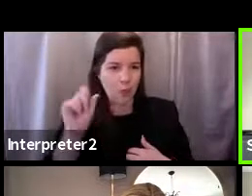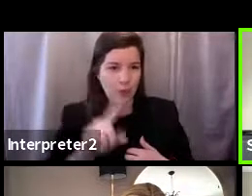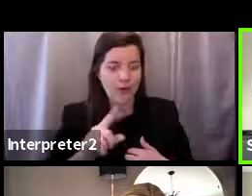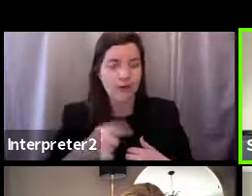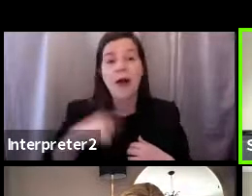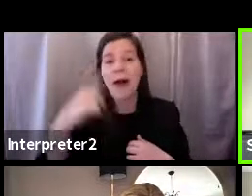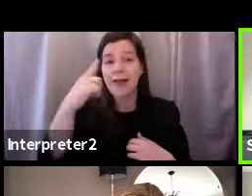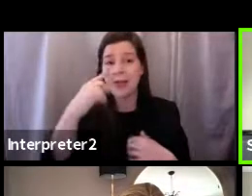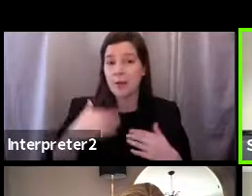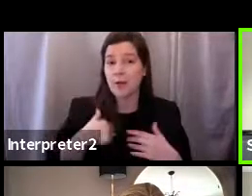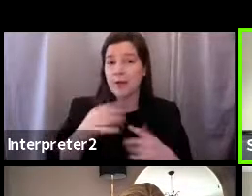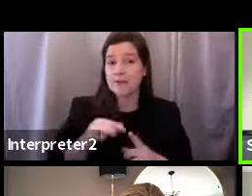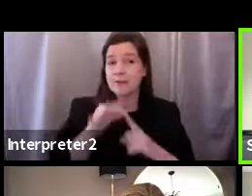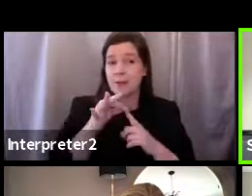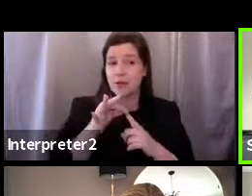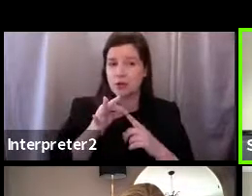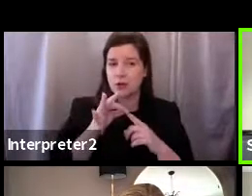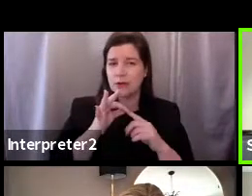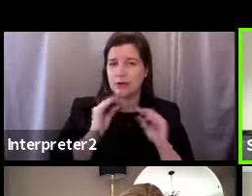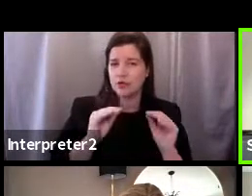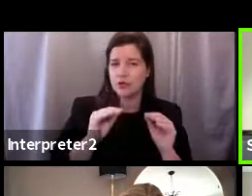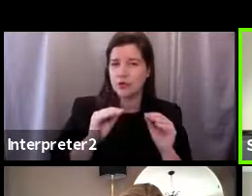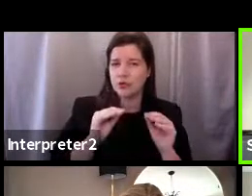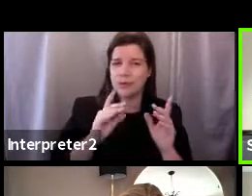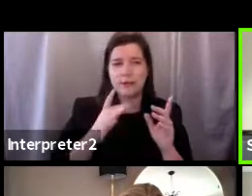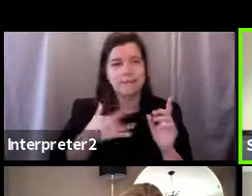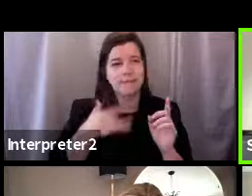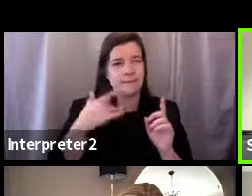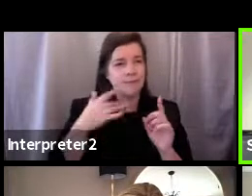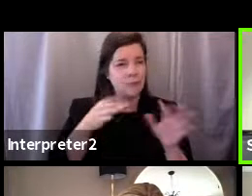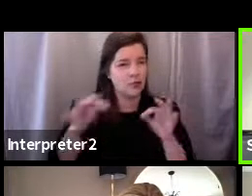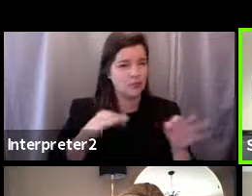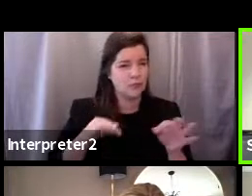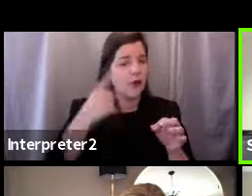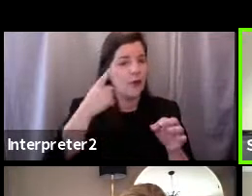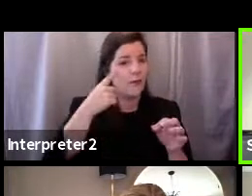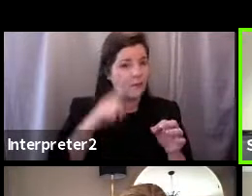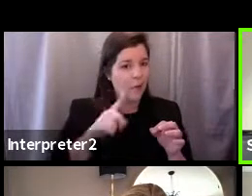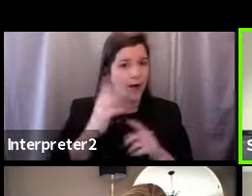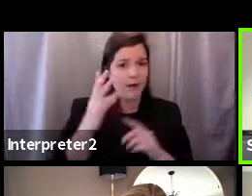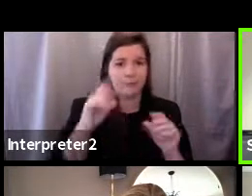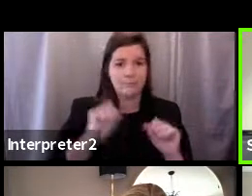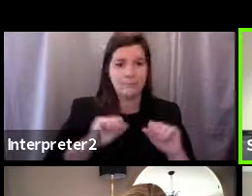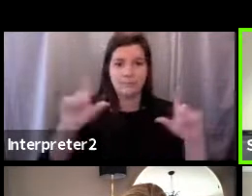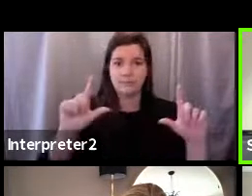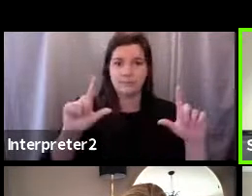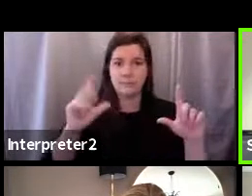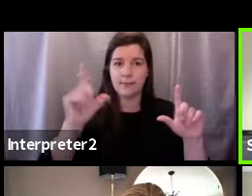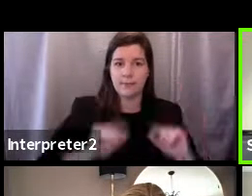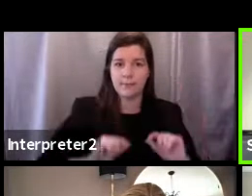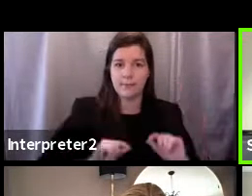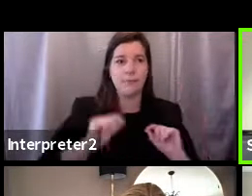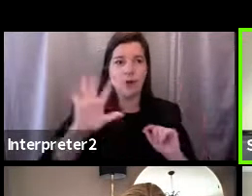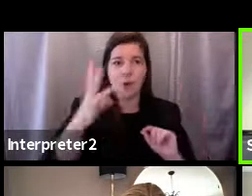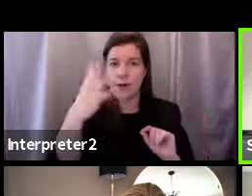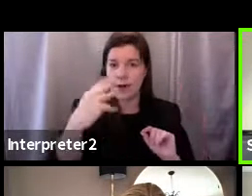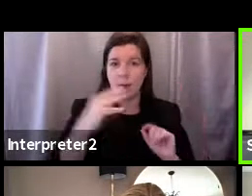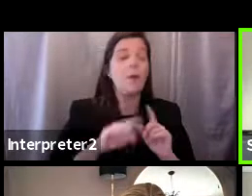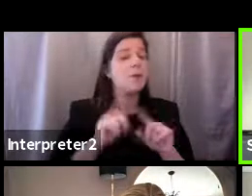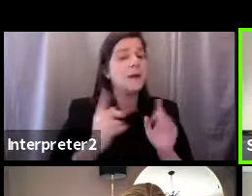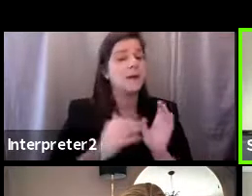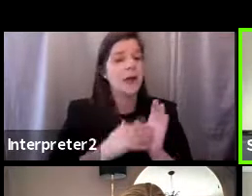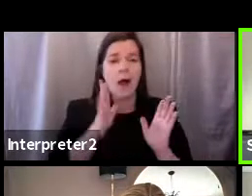special instructions about cameras, but I'll leave that to my co-chair. So that's all I have today, Mr. Chair. Thanks again for